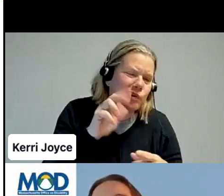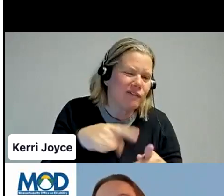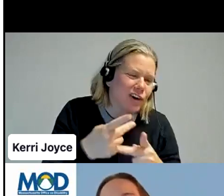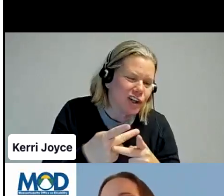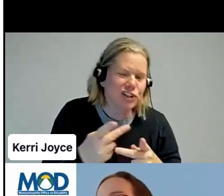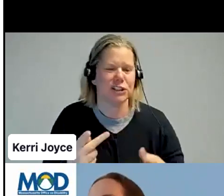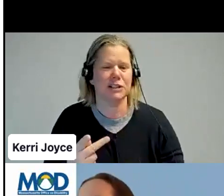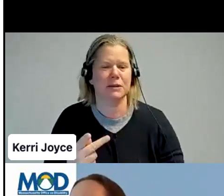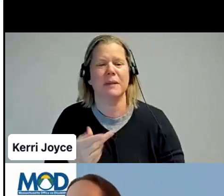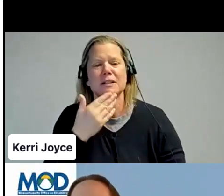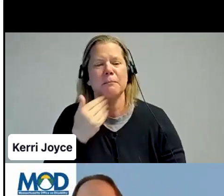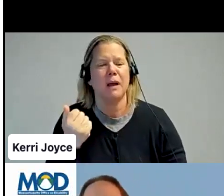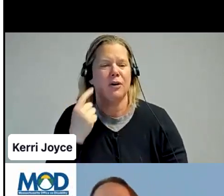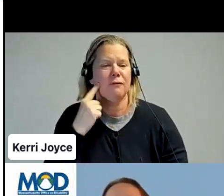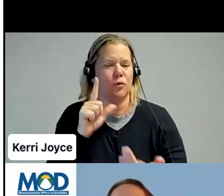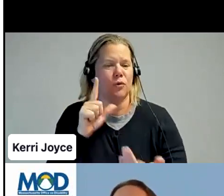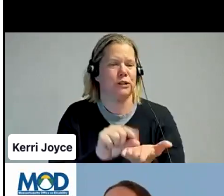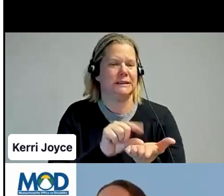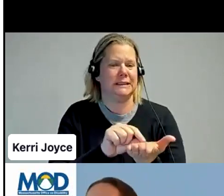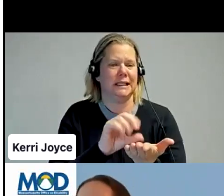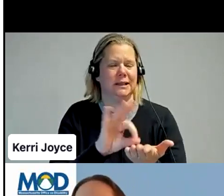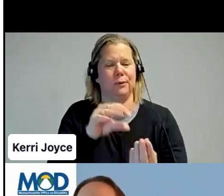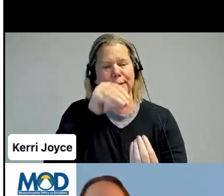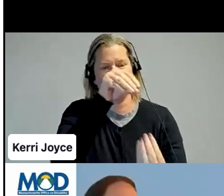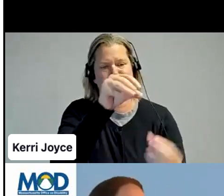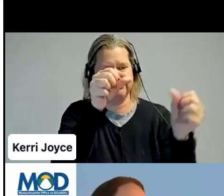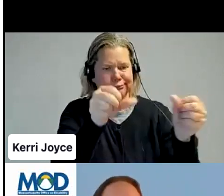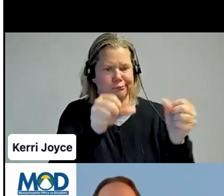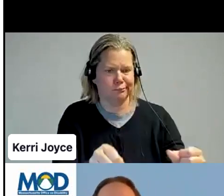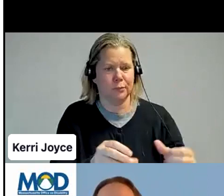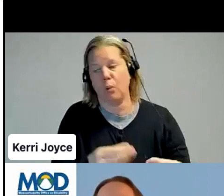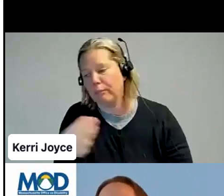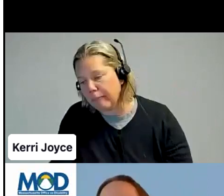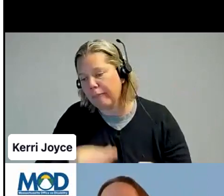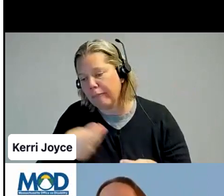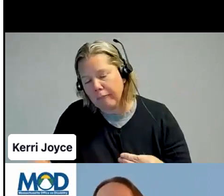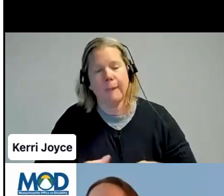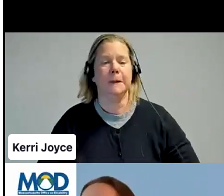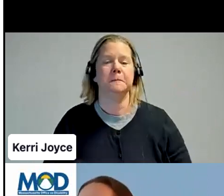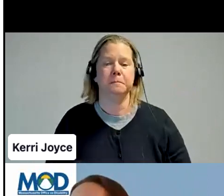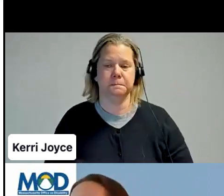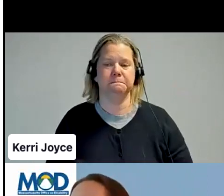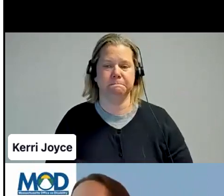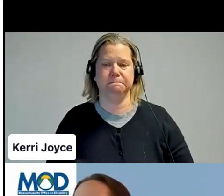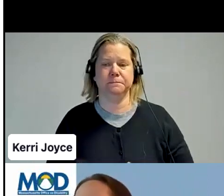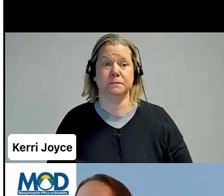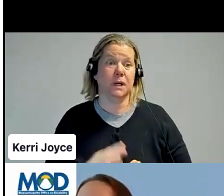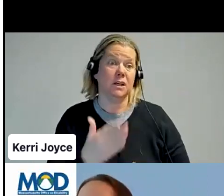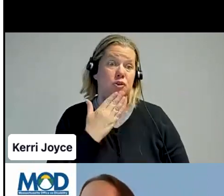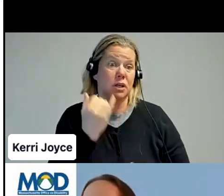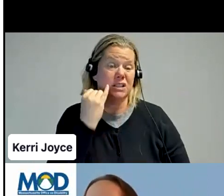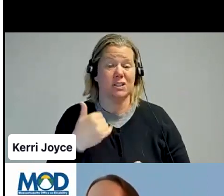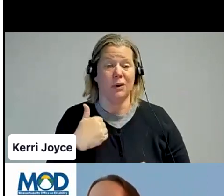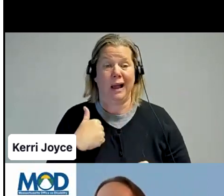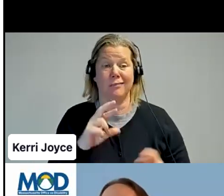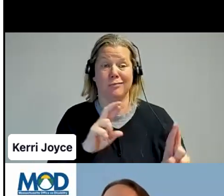for printing. If you want to have a version to hand, it can be really helpful to have that bookmarked on your phone or printed